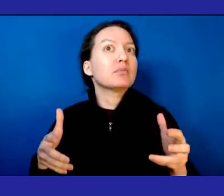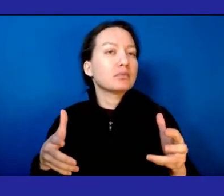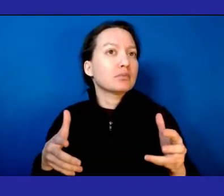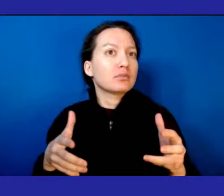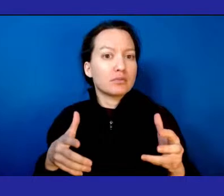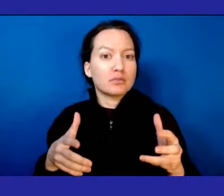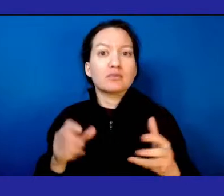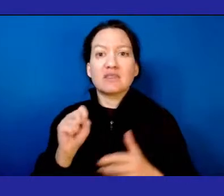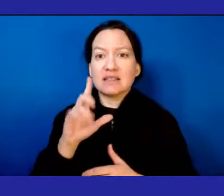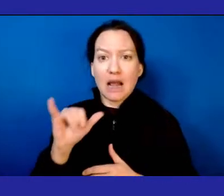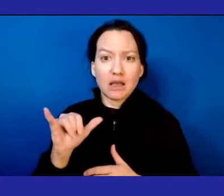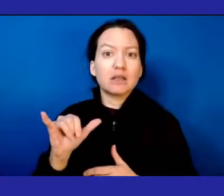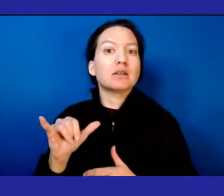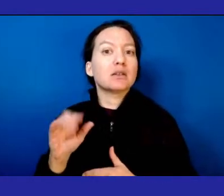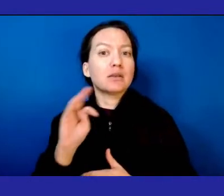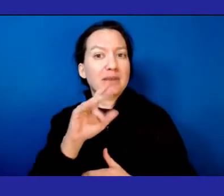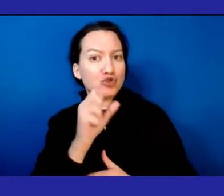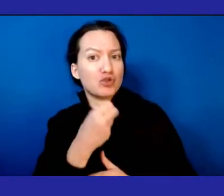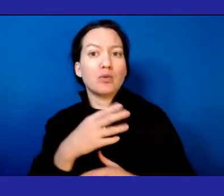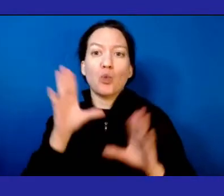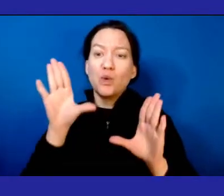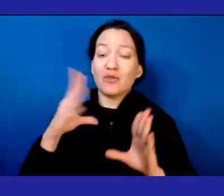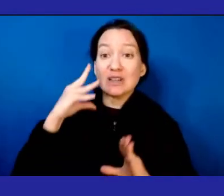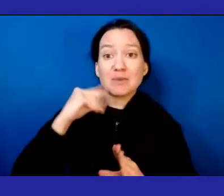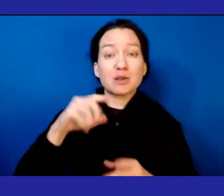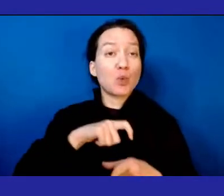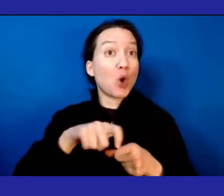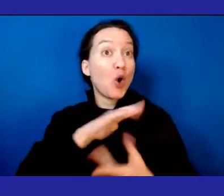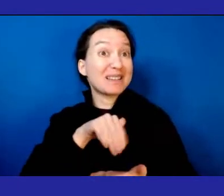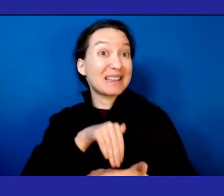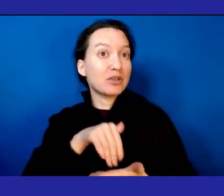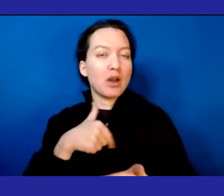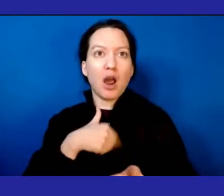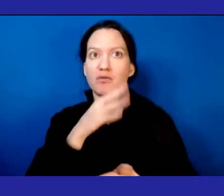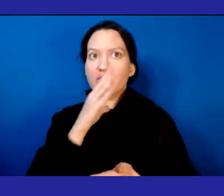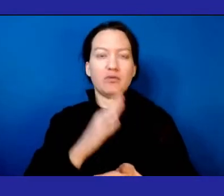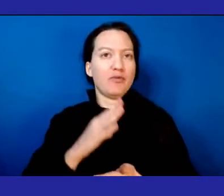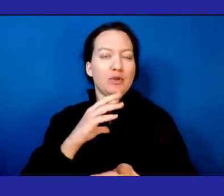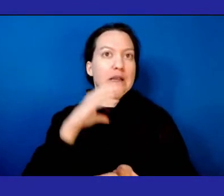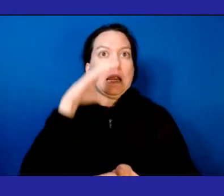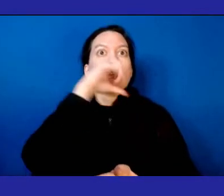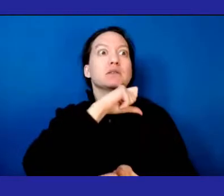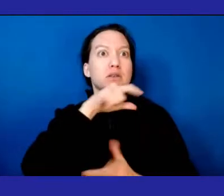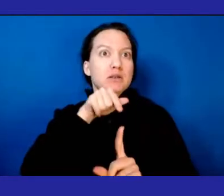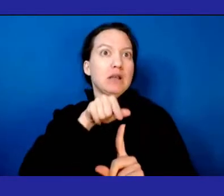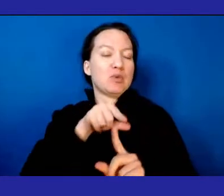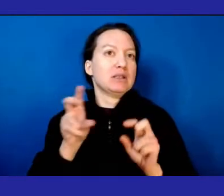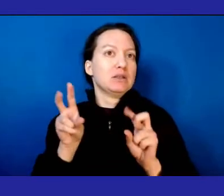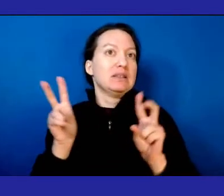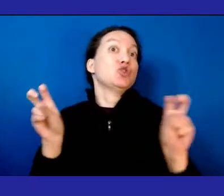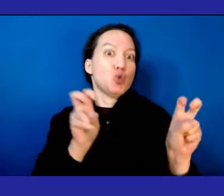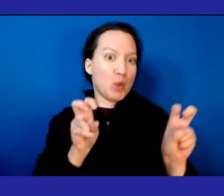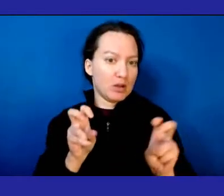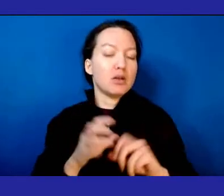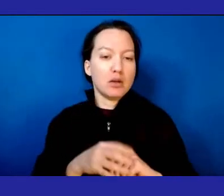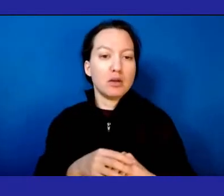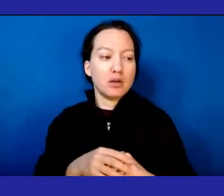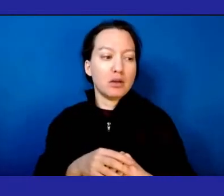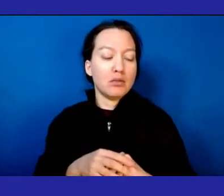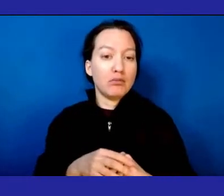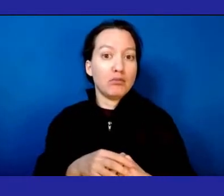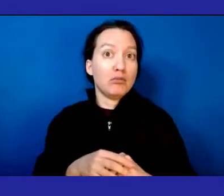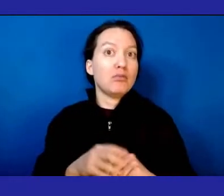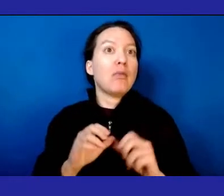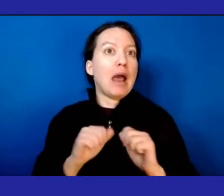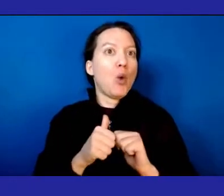Sally had such great experiences with the call center, because I would never have guessed that was an issue. But that was a way to